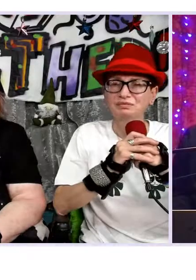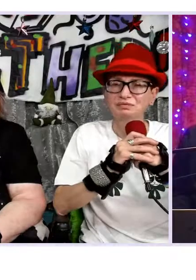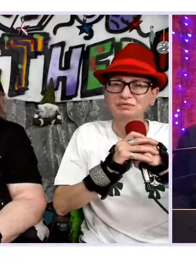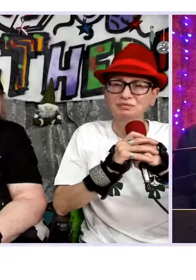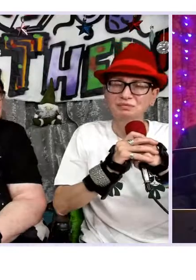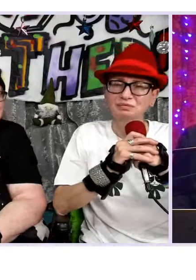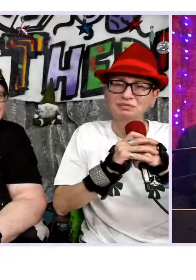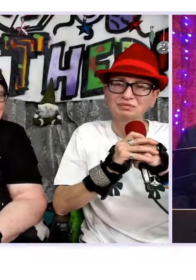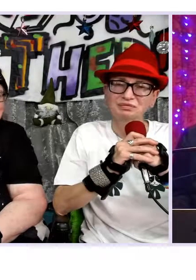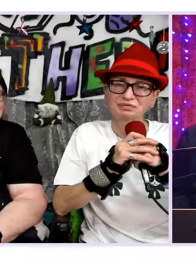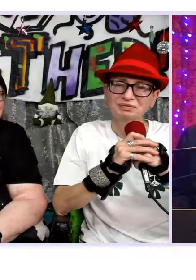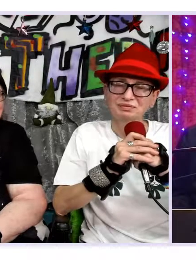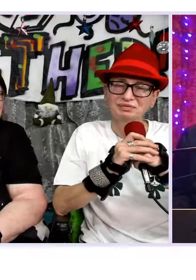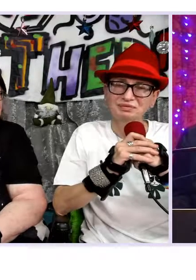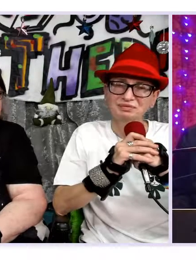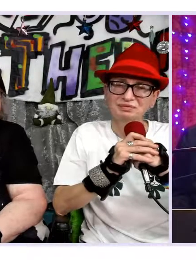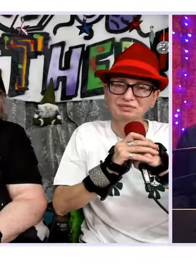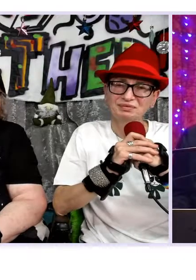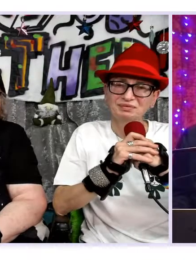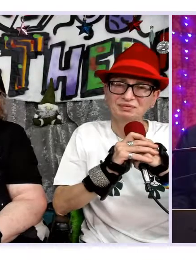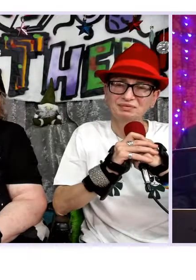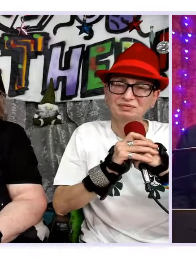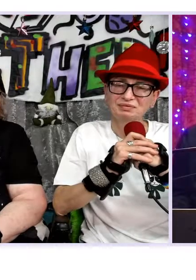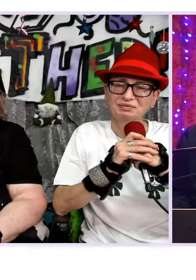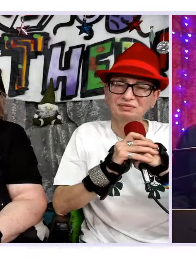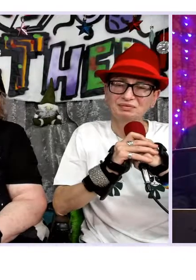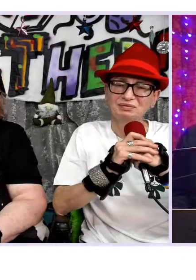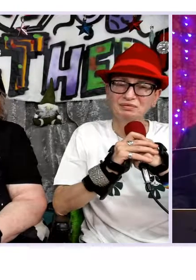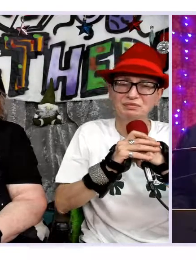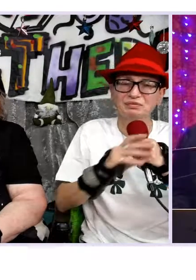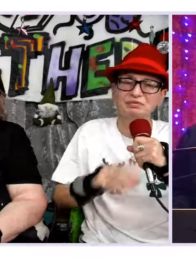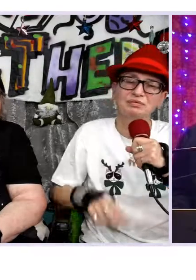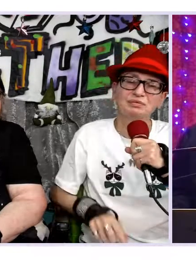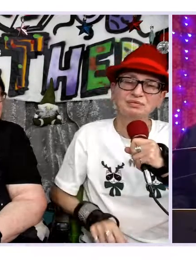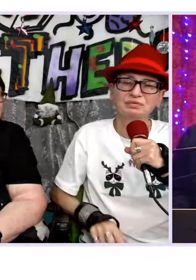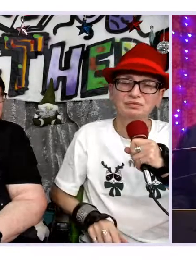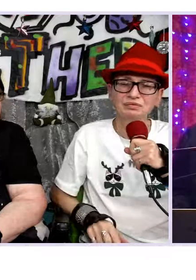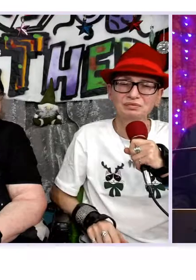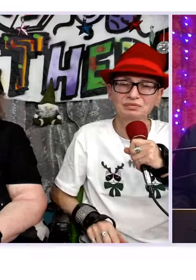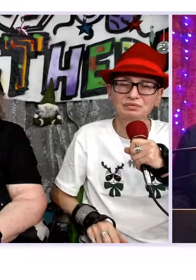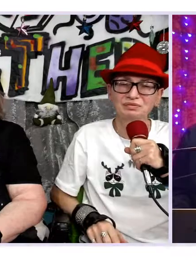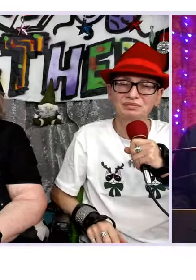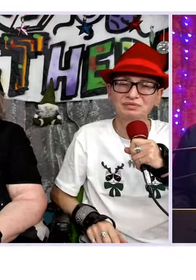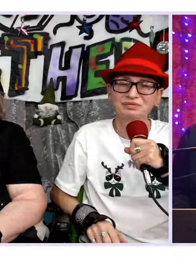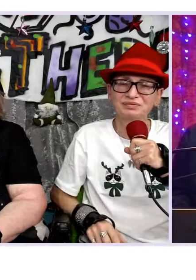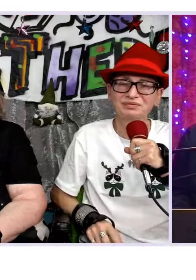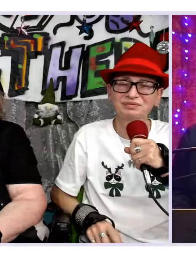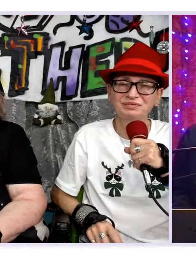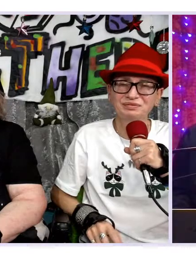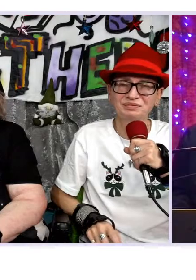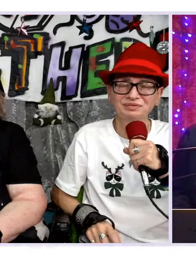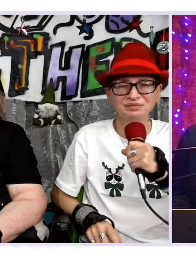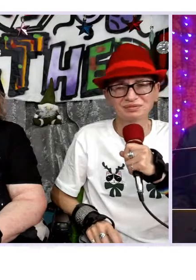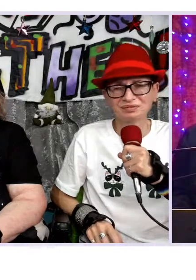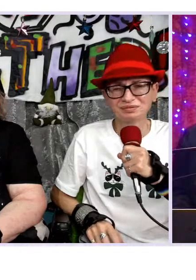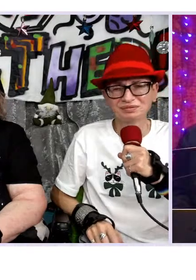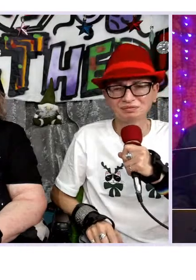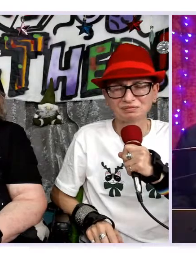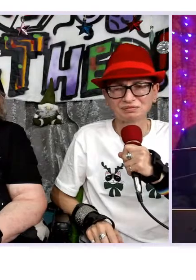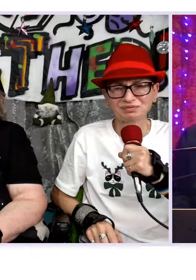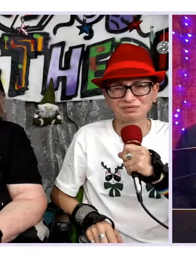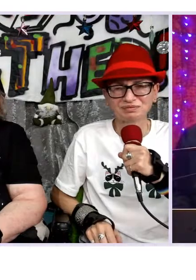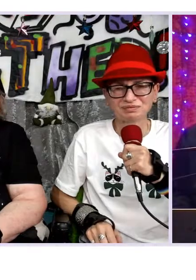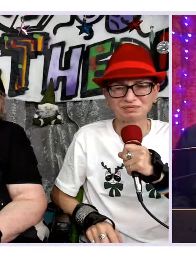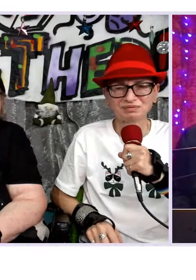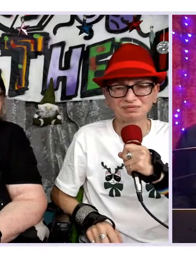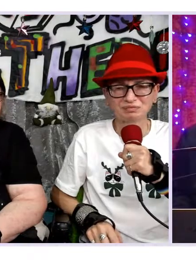now is we are going to go straight into our join in on Wednesday film, and fingers crossed we